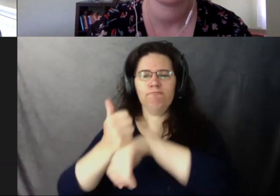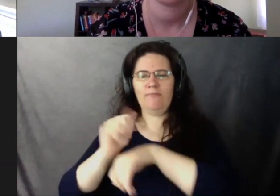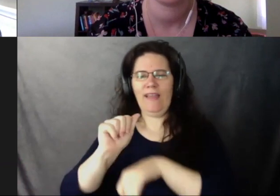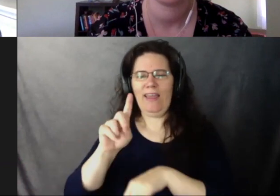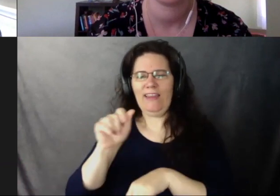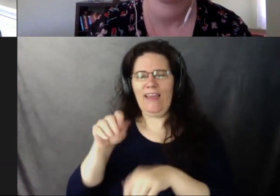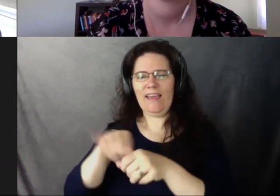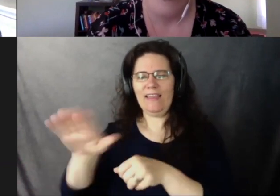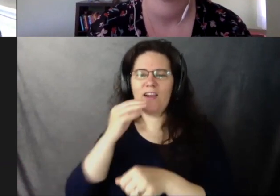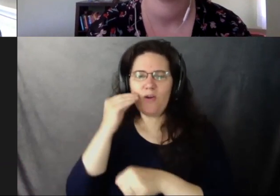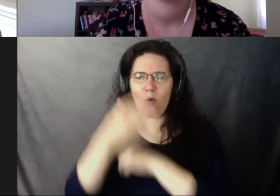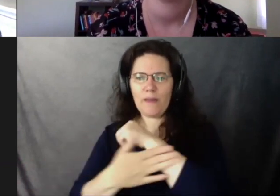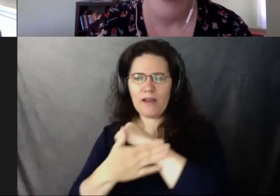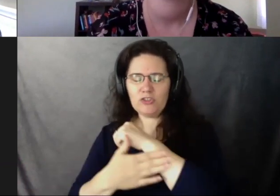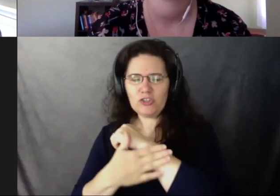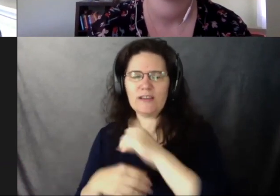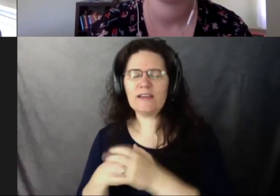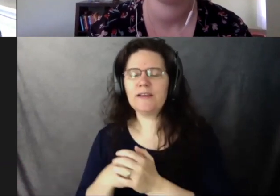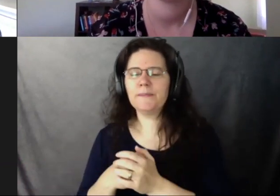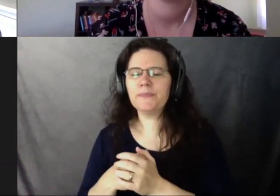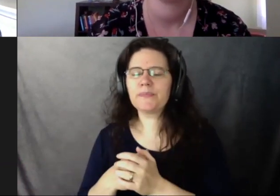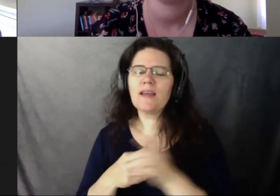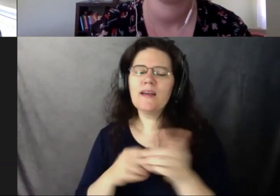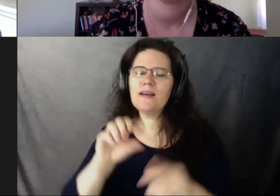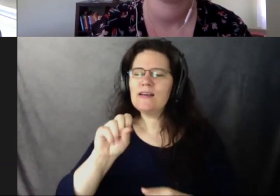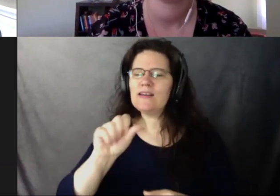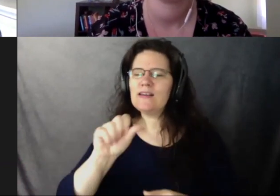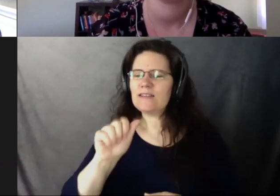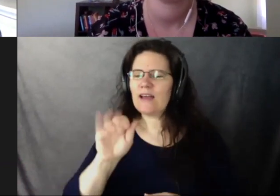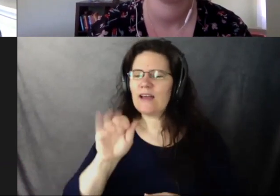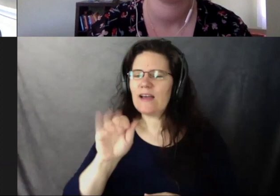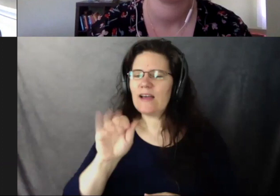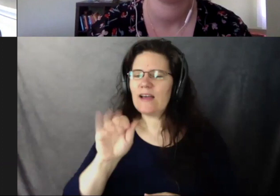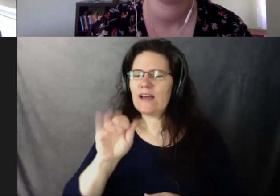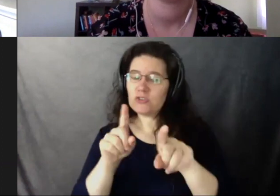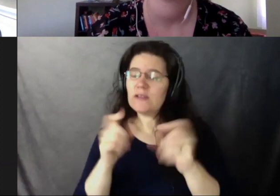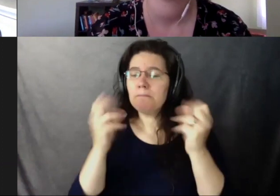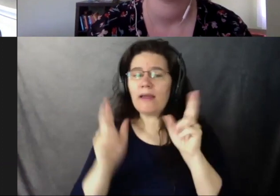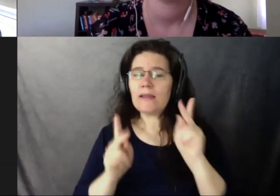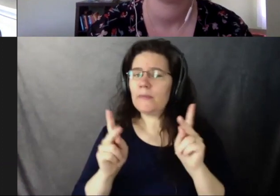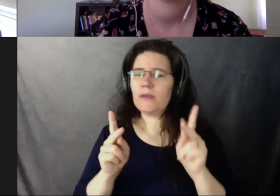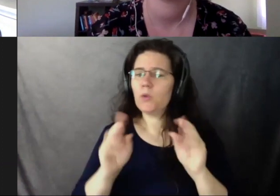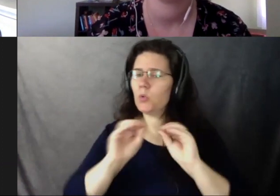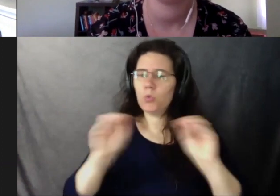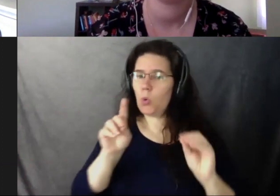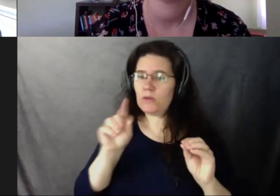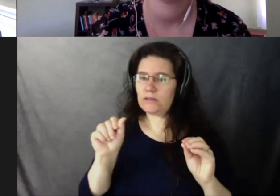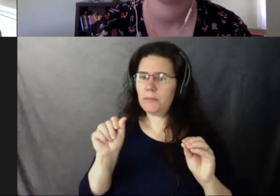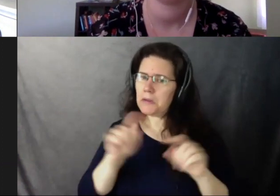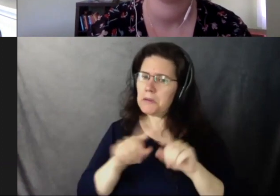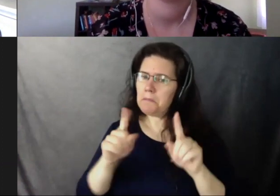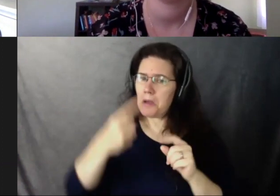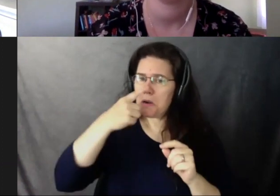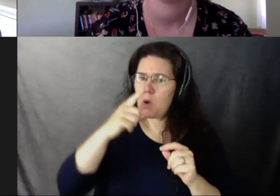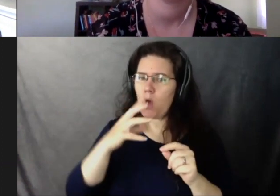not facing any kind of disability, but they are interested to work with disability, right? So nothing about us